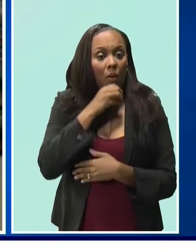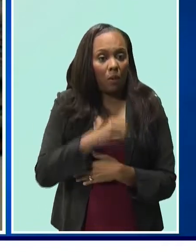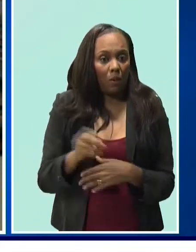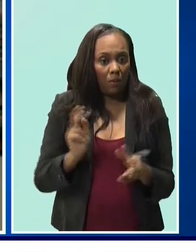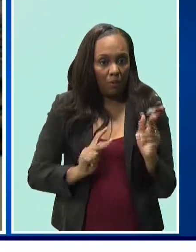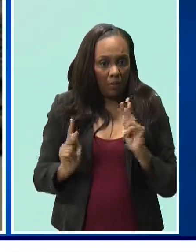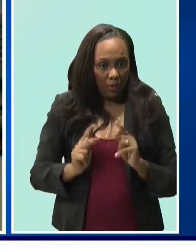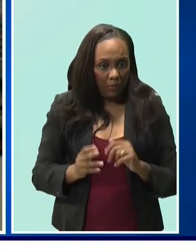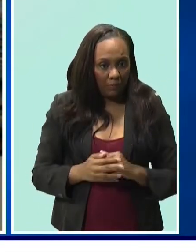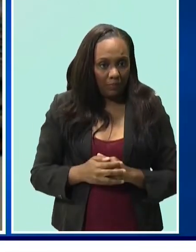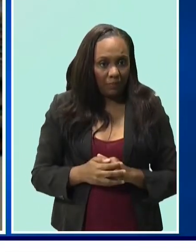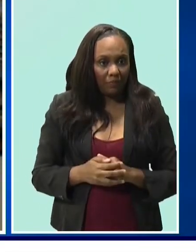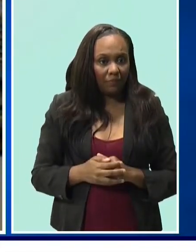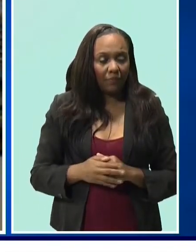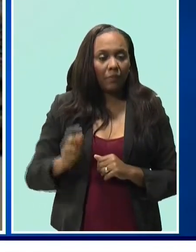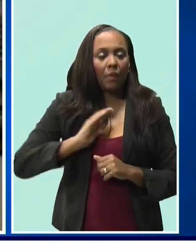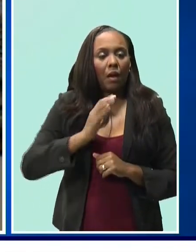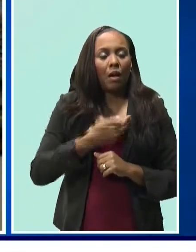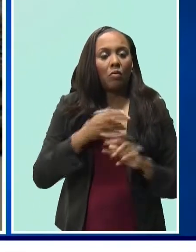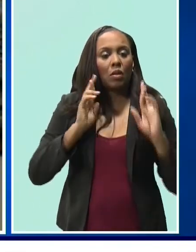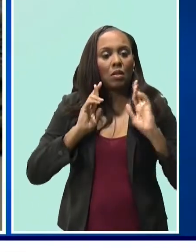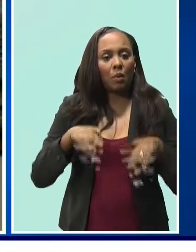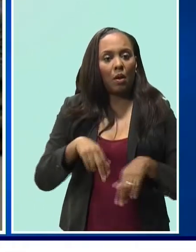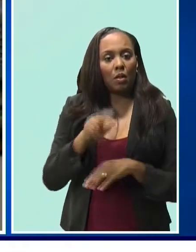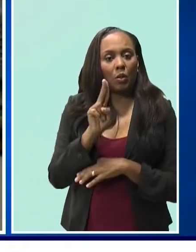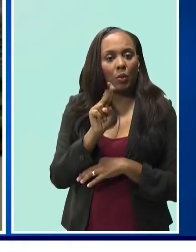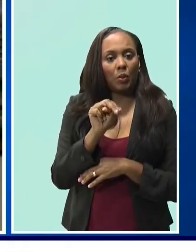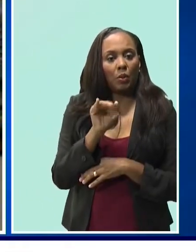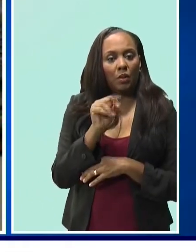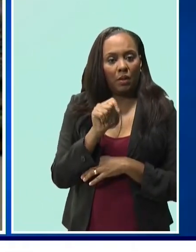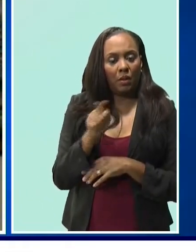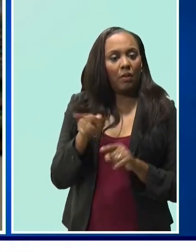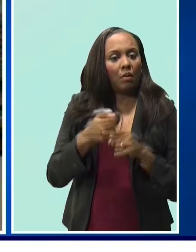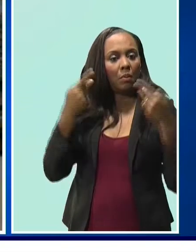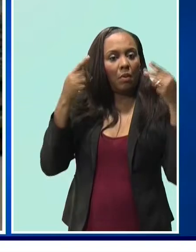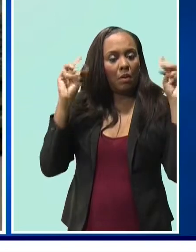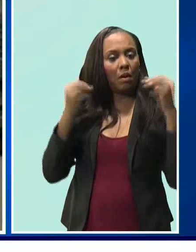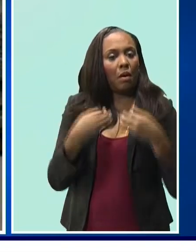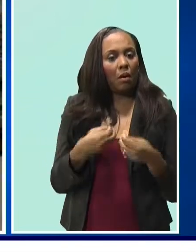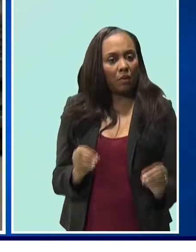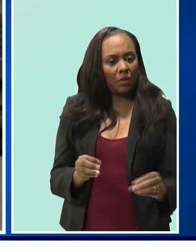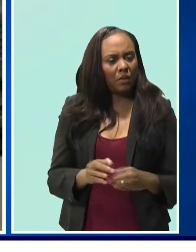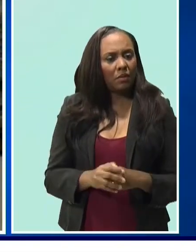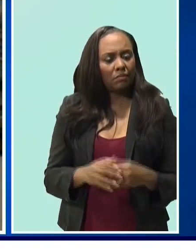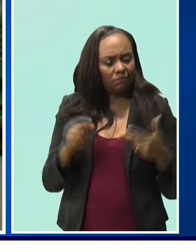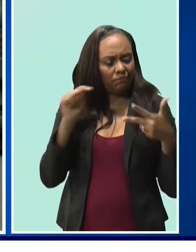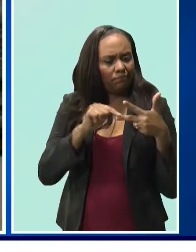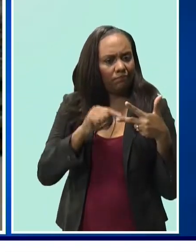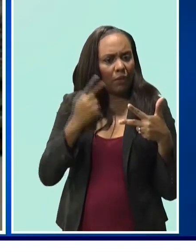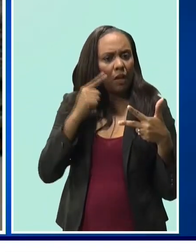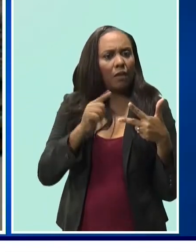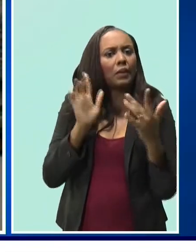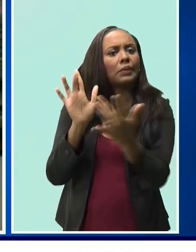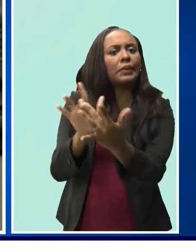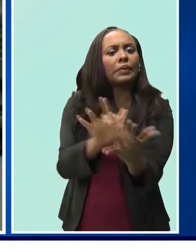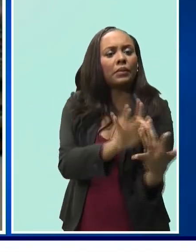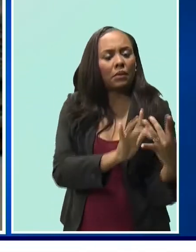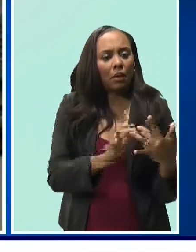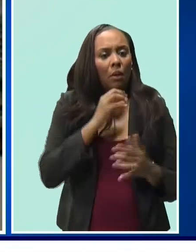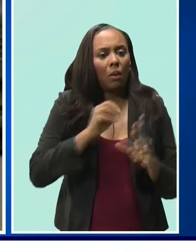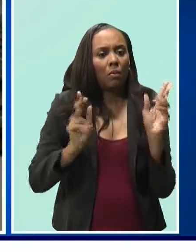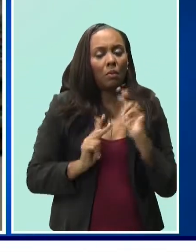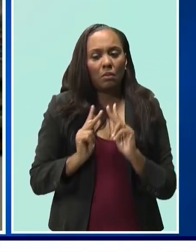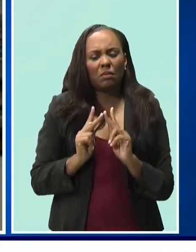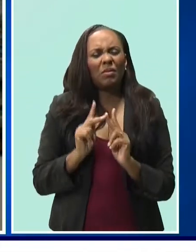led by the COVID-19 response unit in the Prime Minister's office. This is going to be to reach out to elderly persons, especially those who are